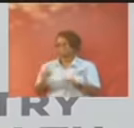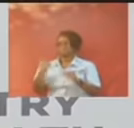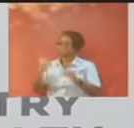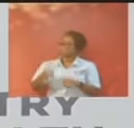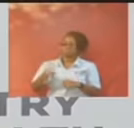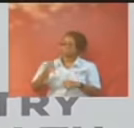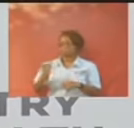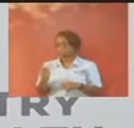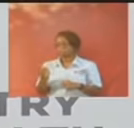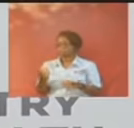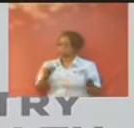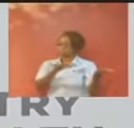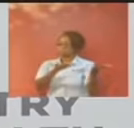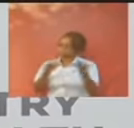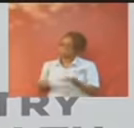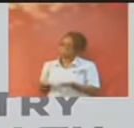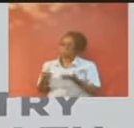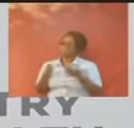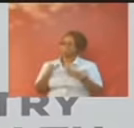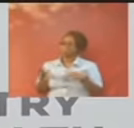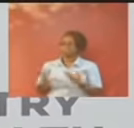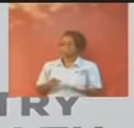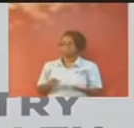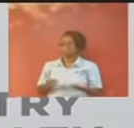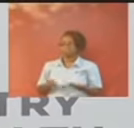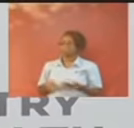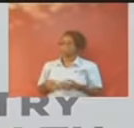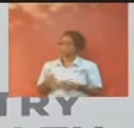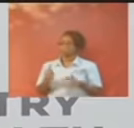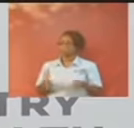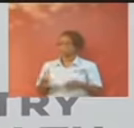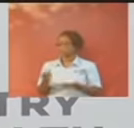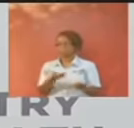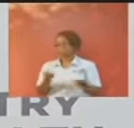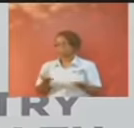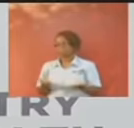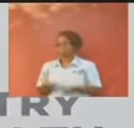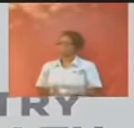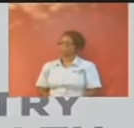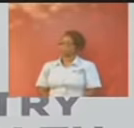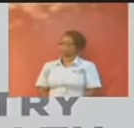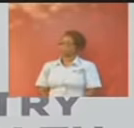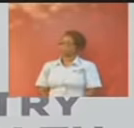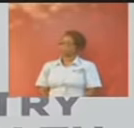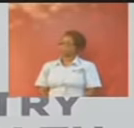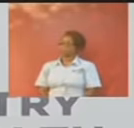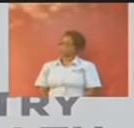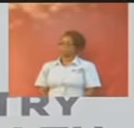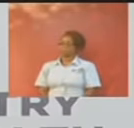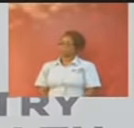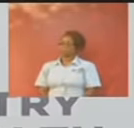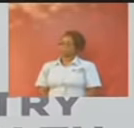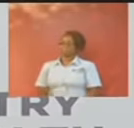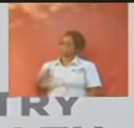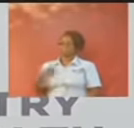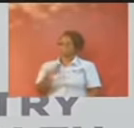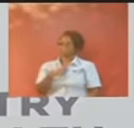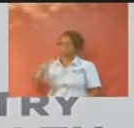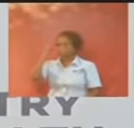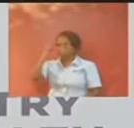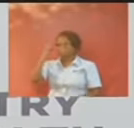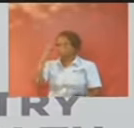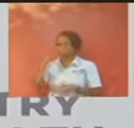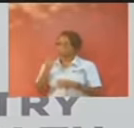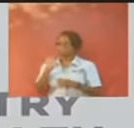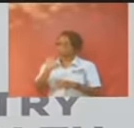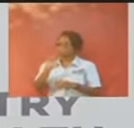given the relaxation of restrictions, we are confident that our current capacity of 1,551 beds that will increase